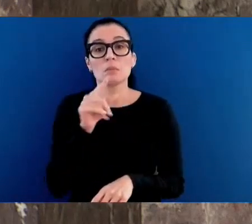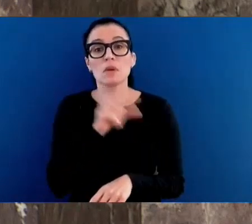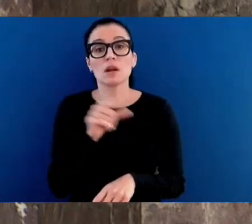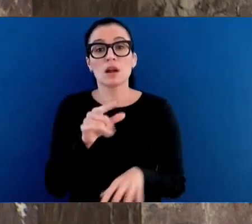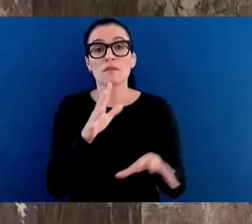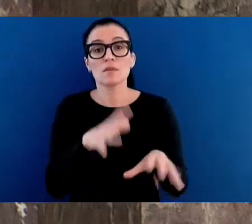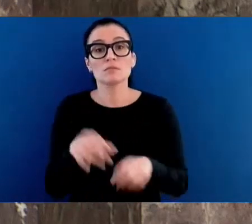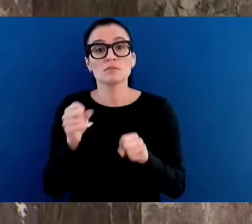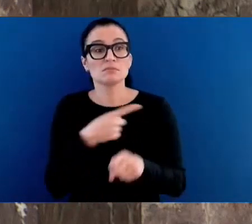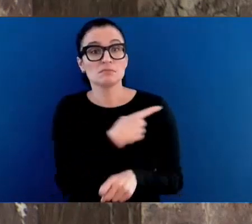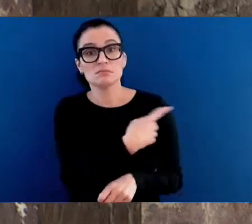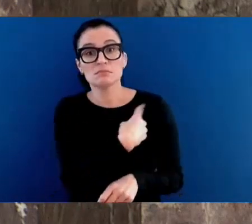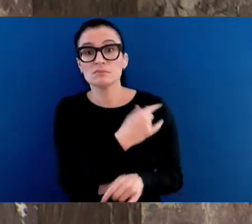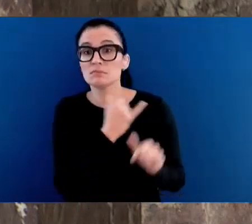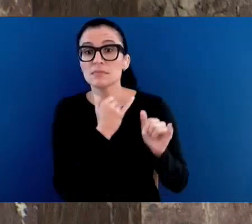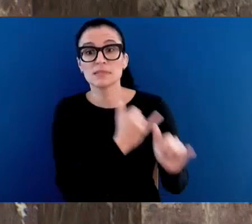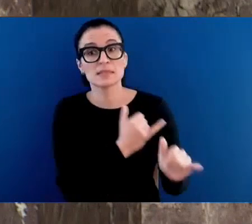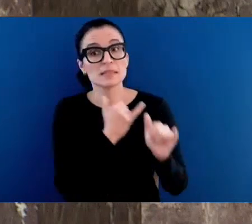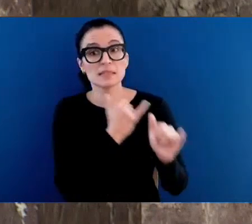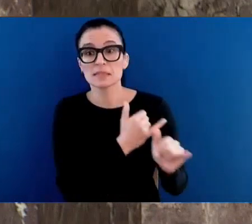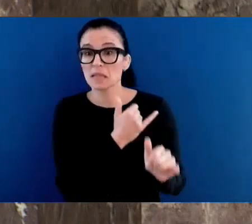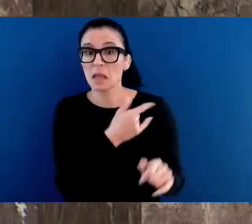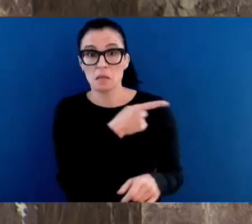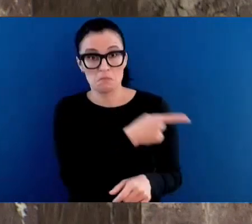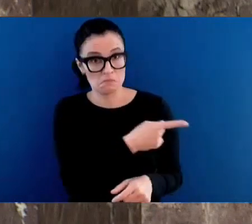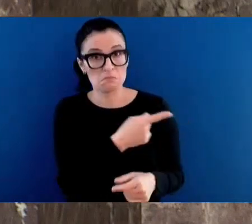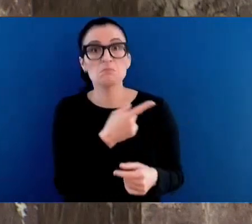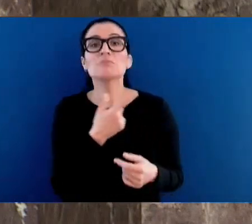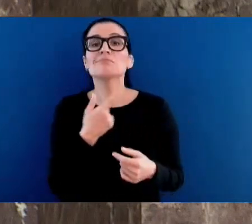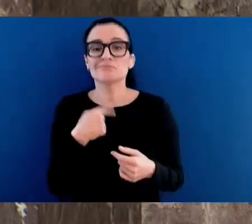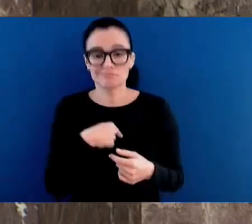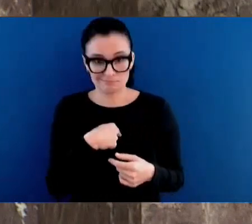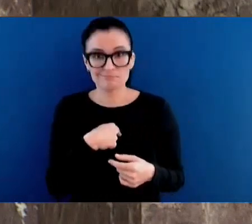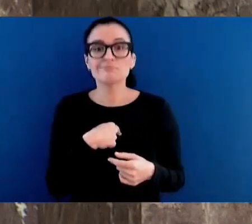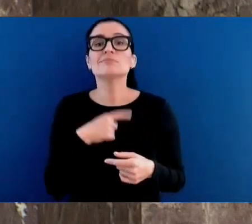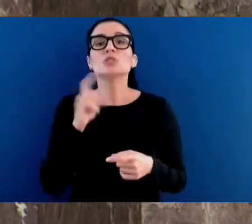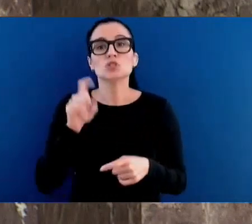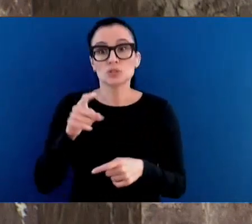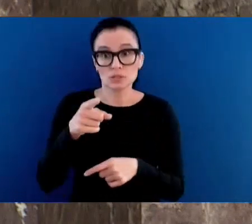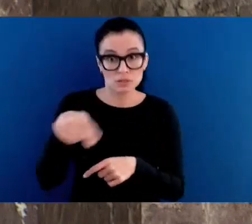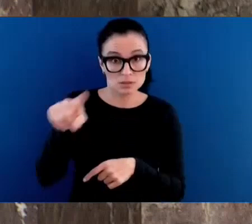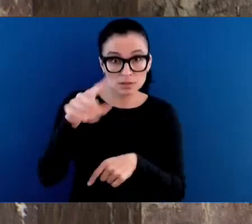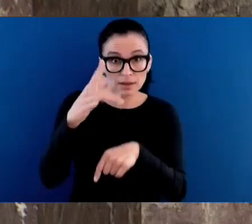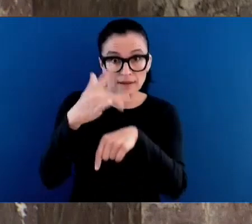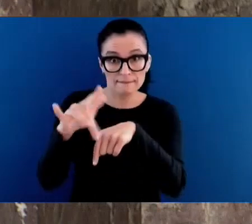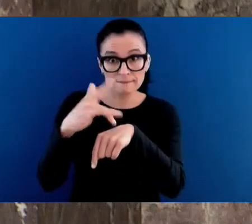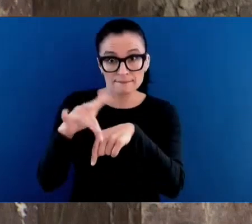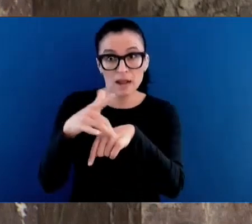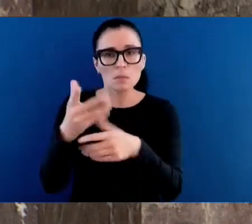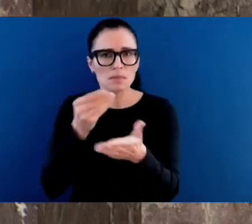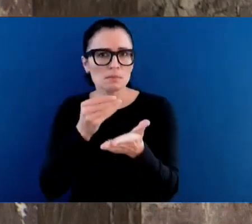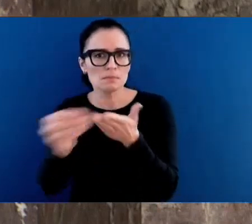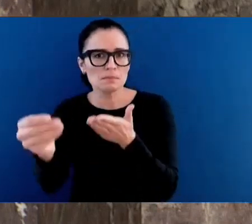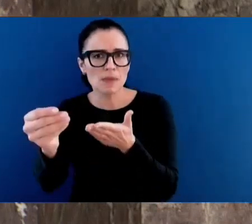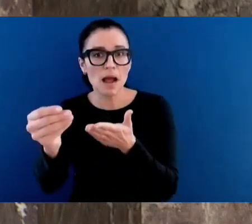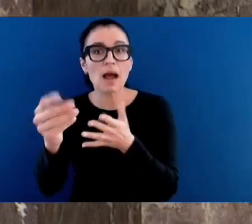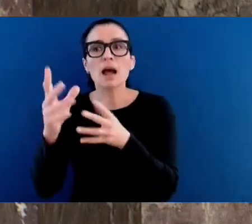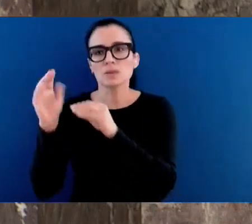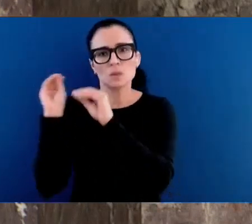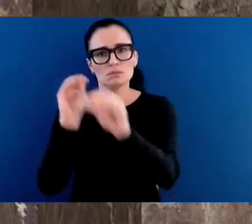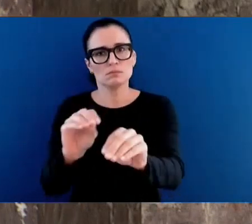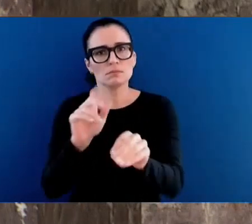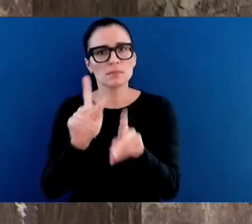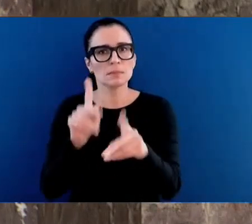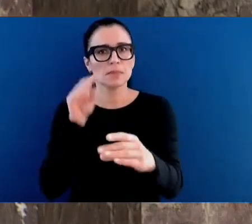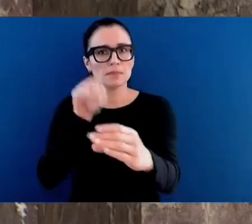hotels, acquired buildings to move people in, and we have to do the same when issues like this arise. And so I appreciate the